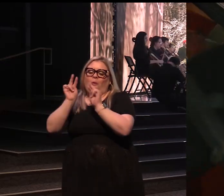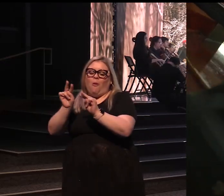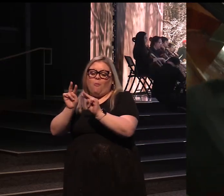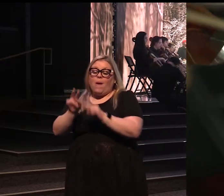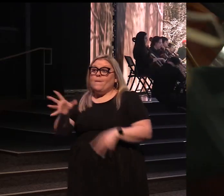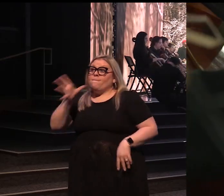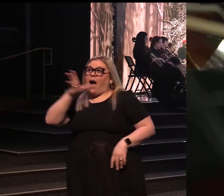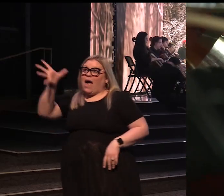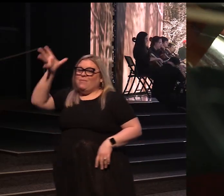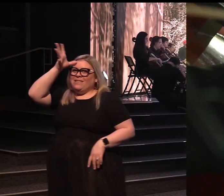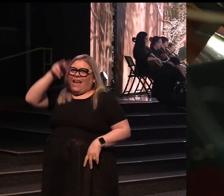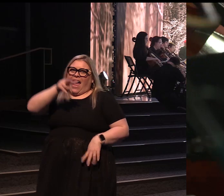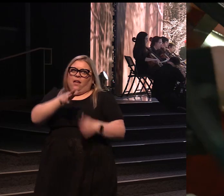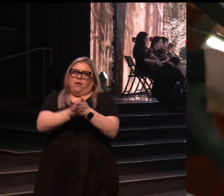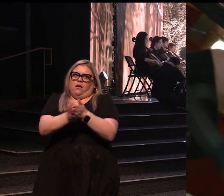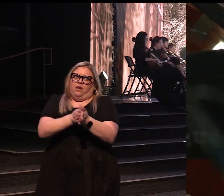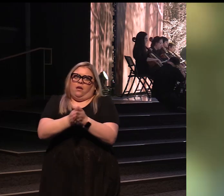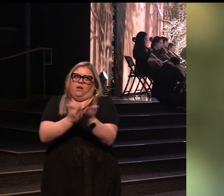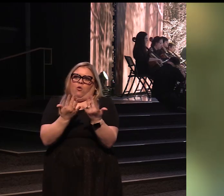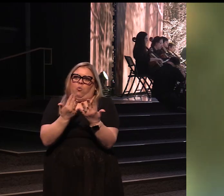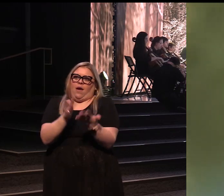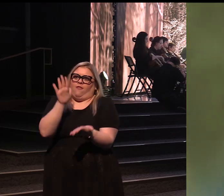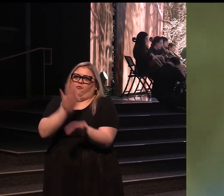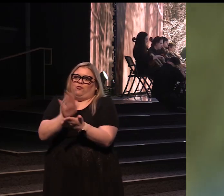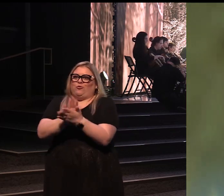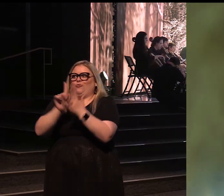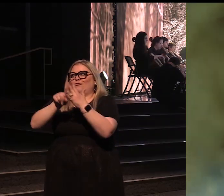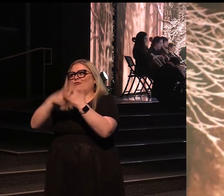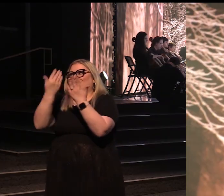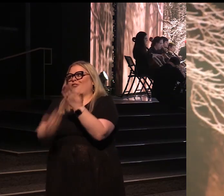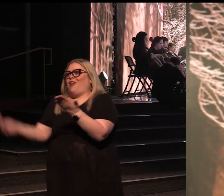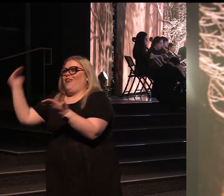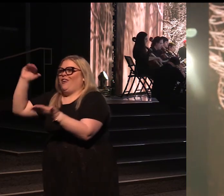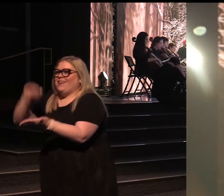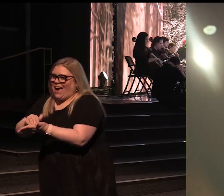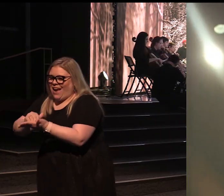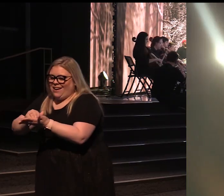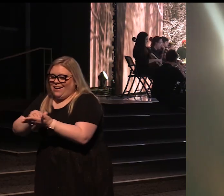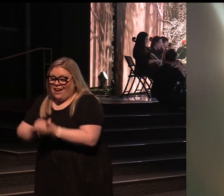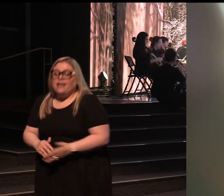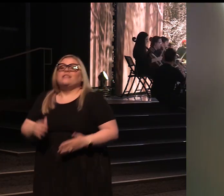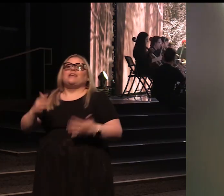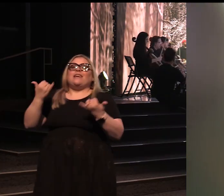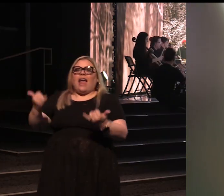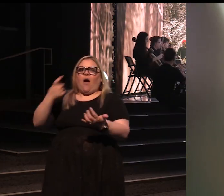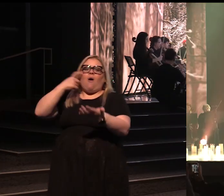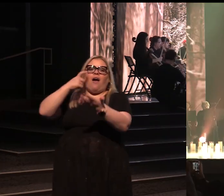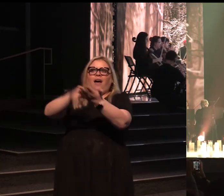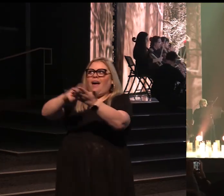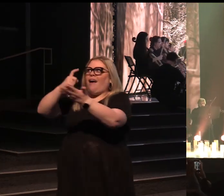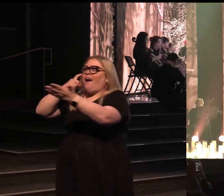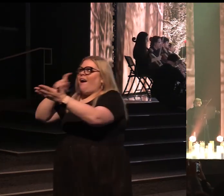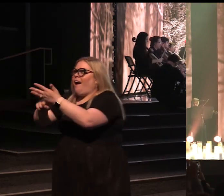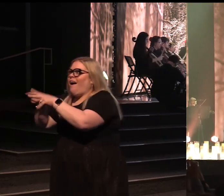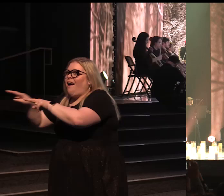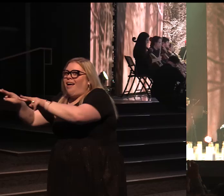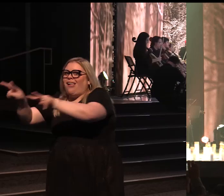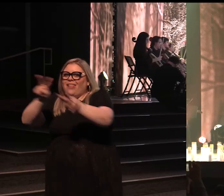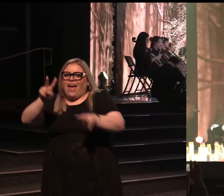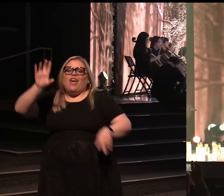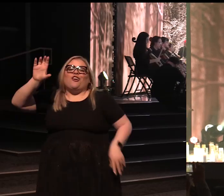Jen. And Mom and Dad can hardly wait for school to start again. It's beginning to look a